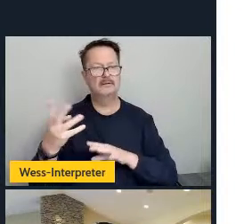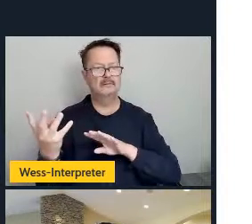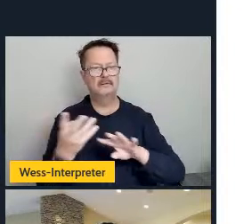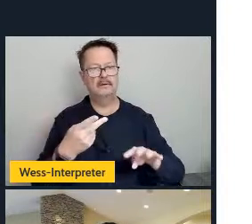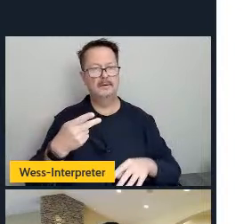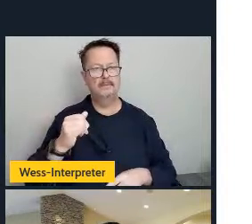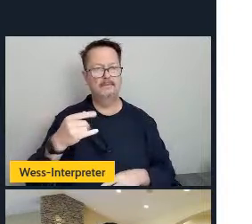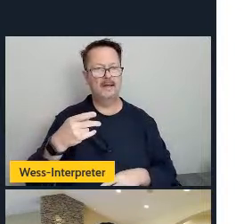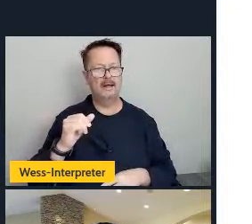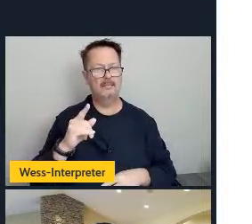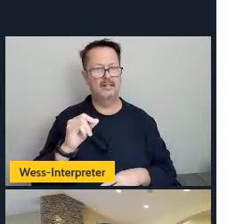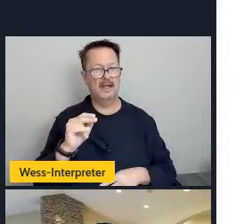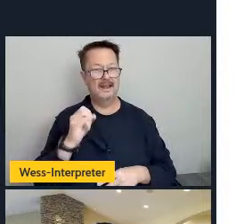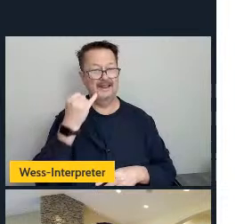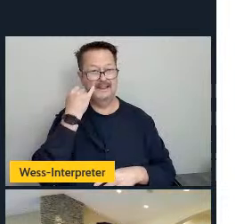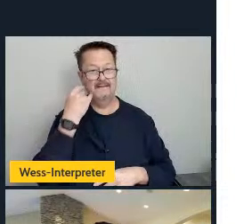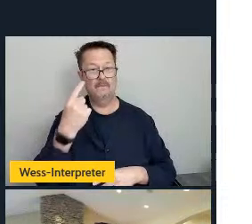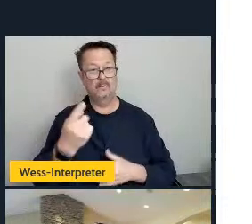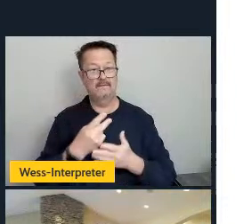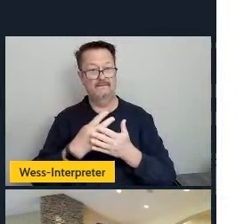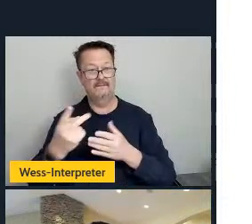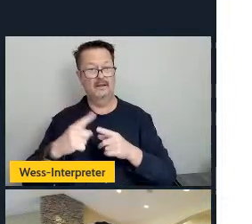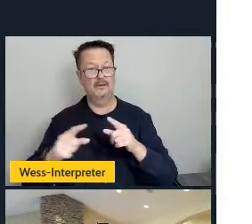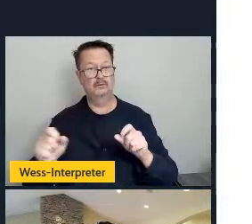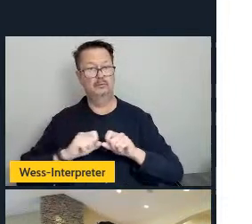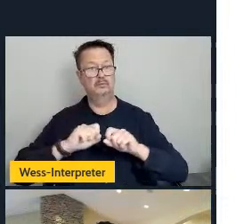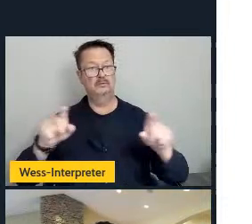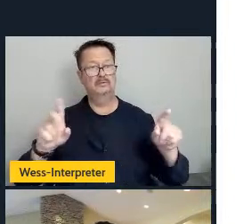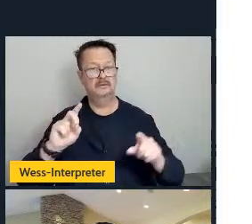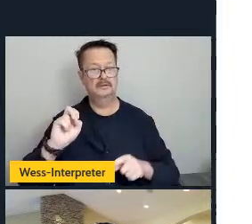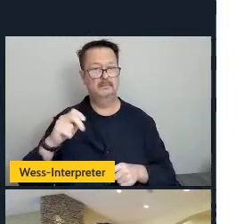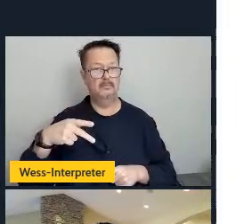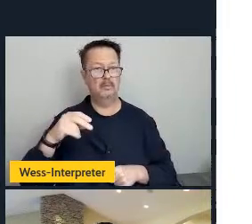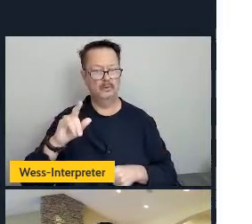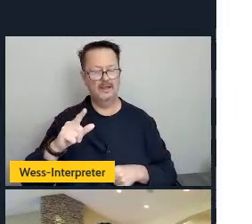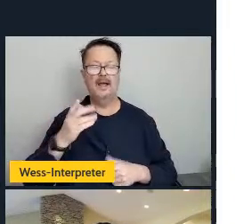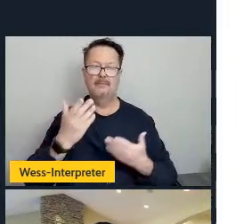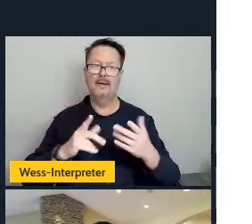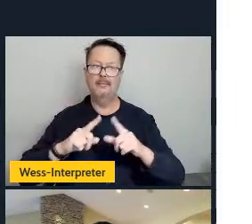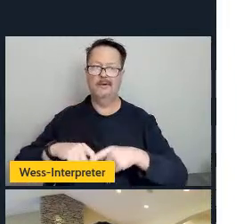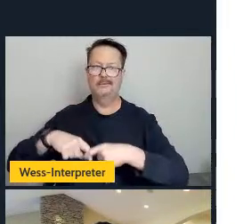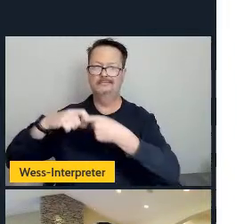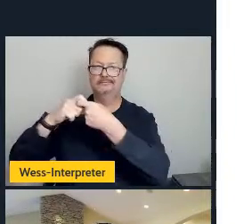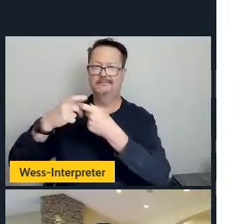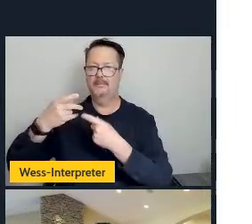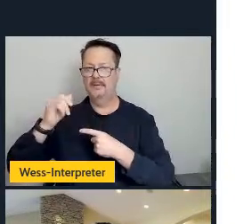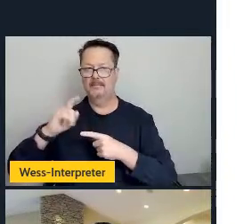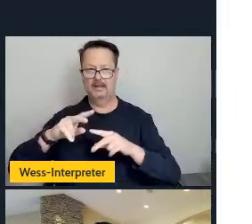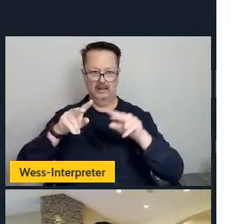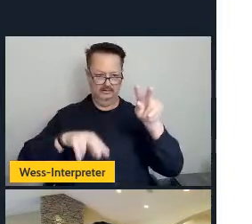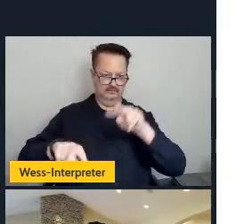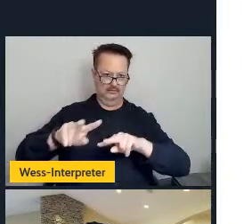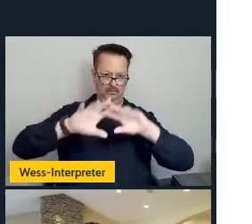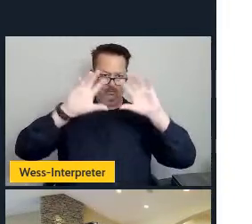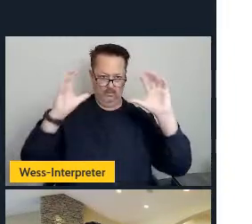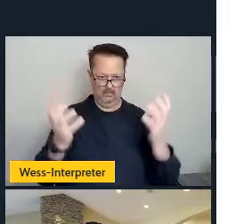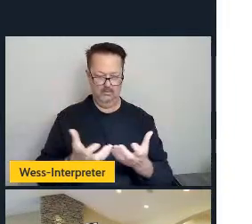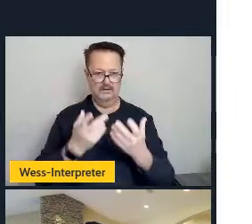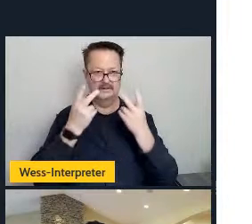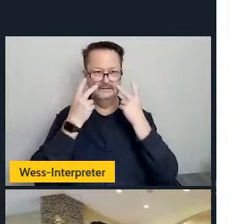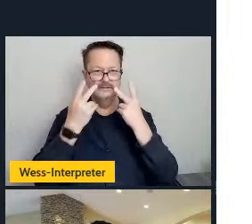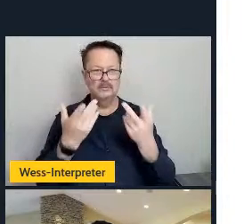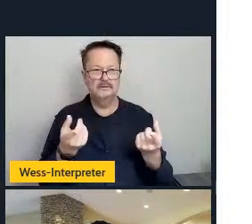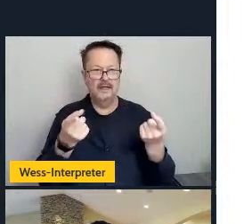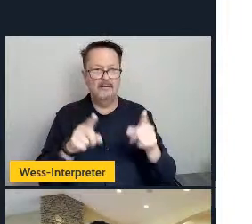if one of the components fails deployment? I'll probably want to stop the whole pipeline, understand what's going on, etc. And even if the